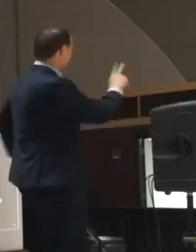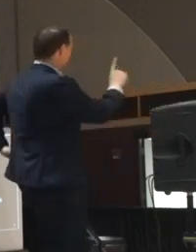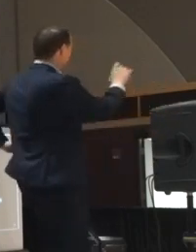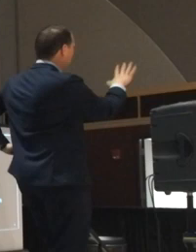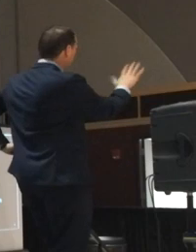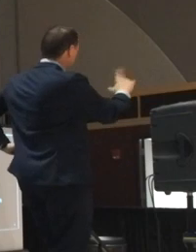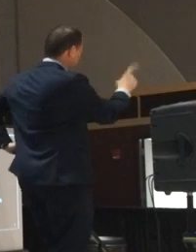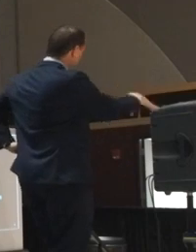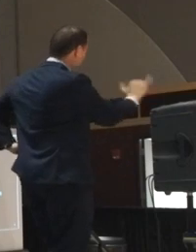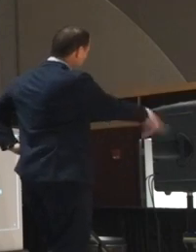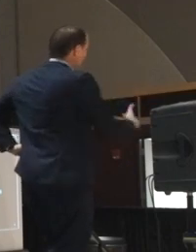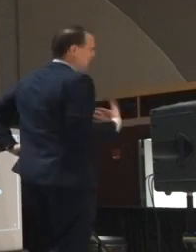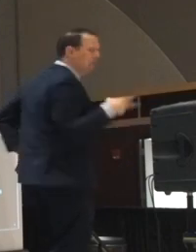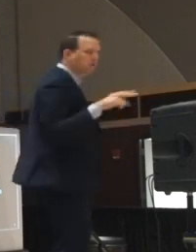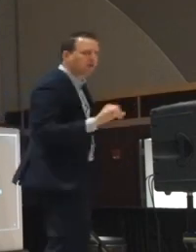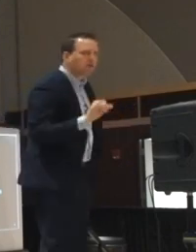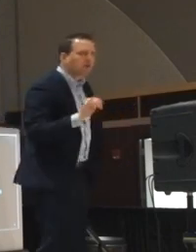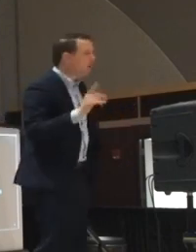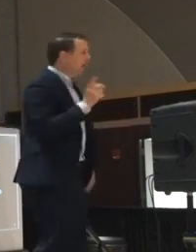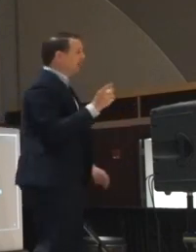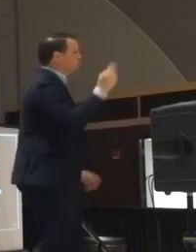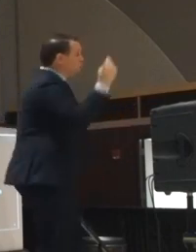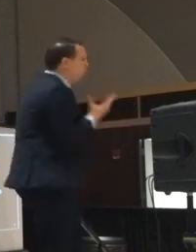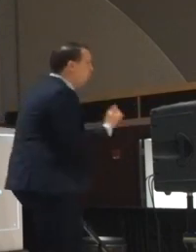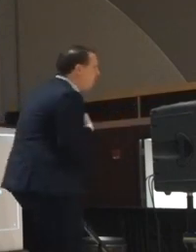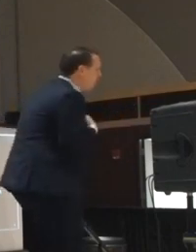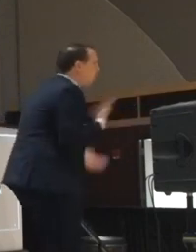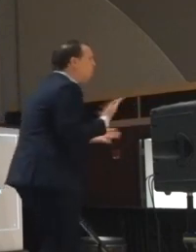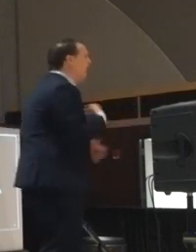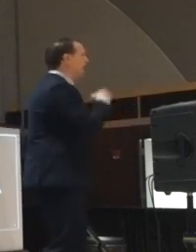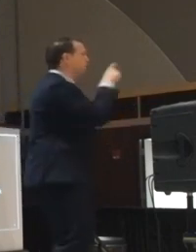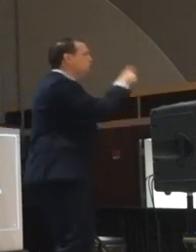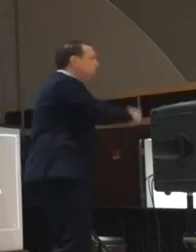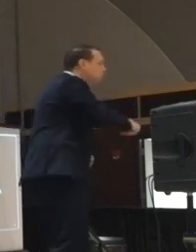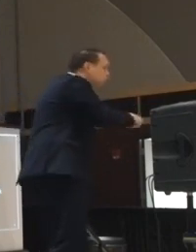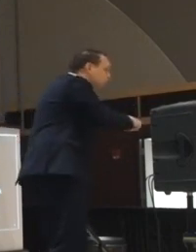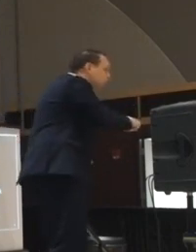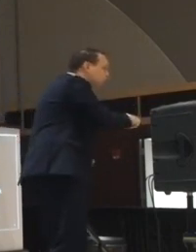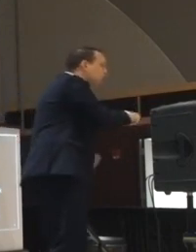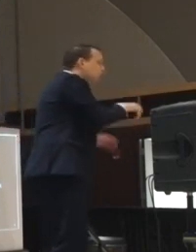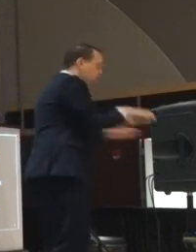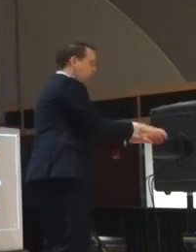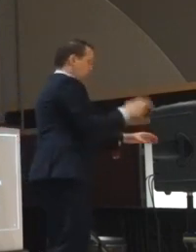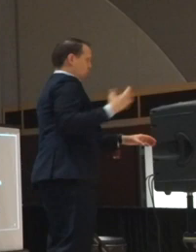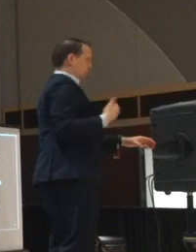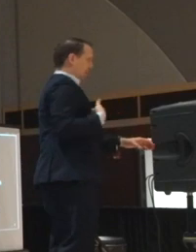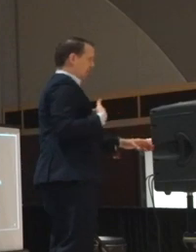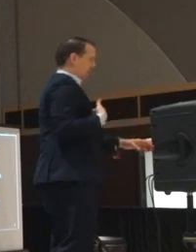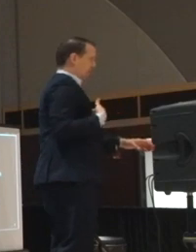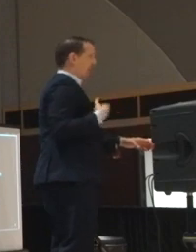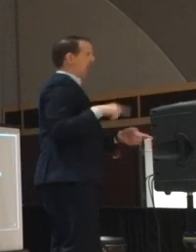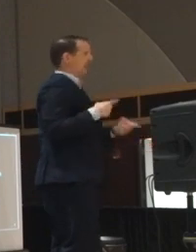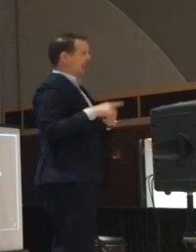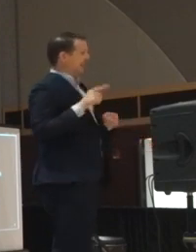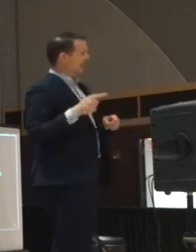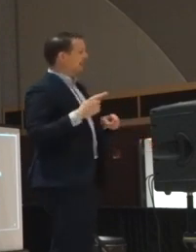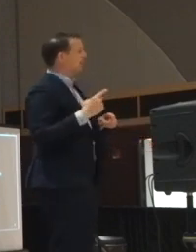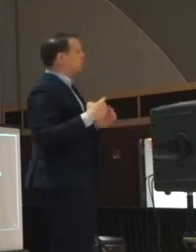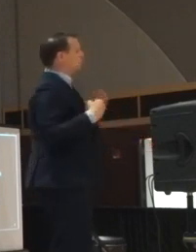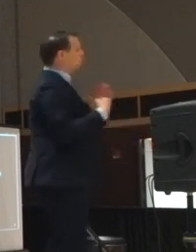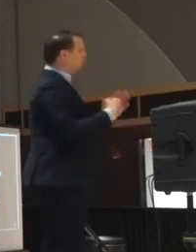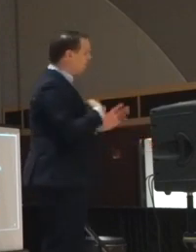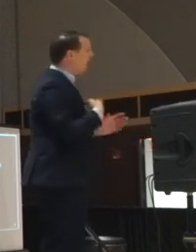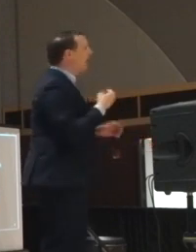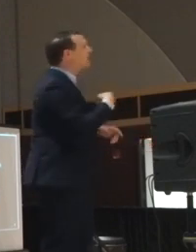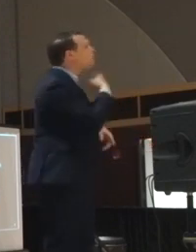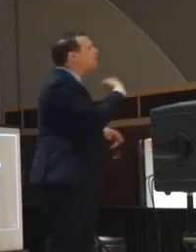couldn't be doing that. You see, he told me what I should do. and he did it in